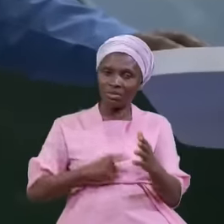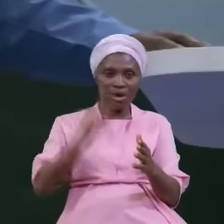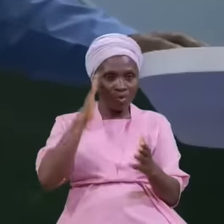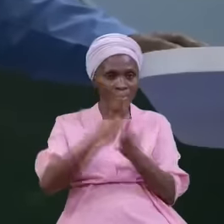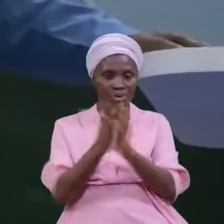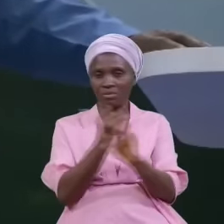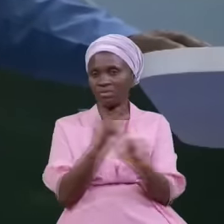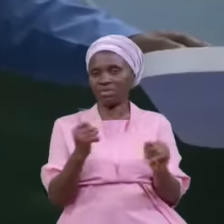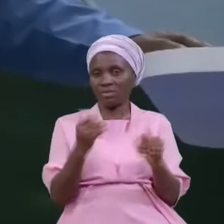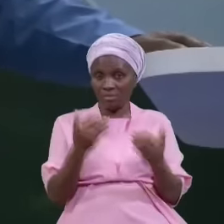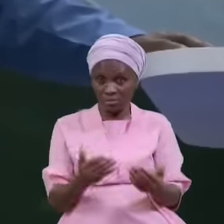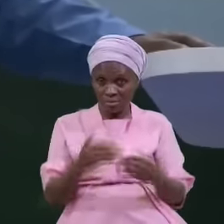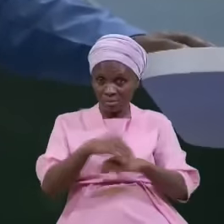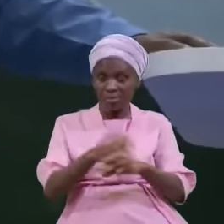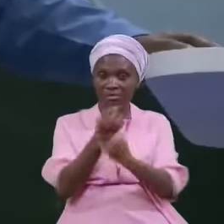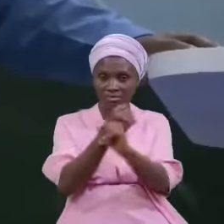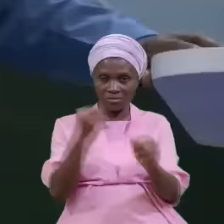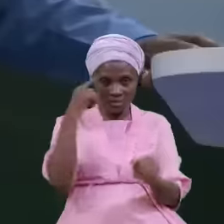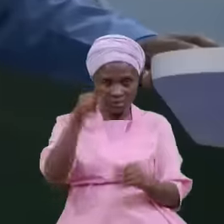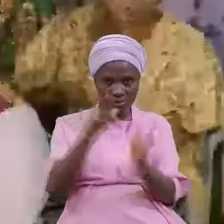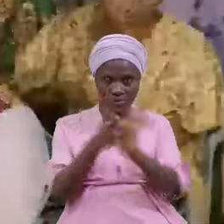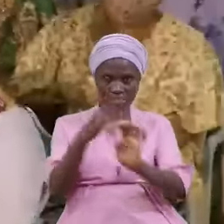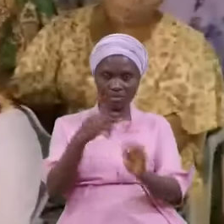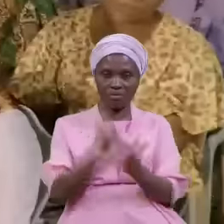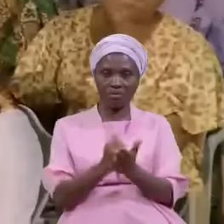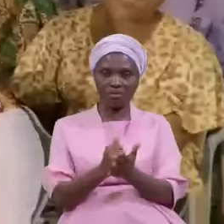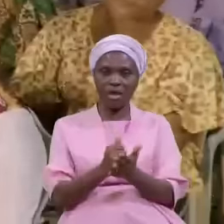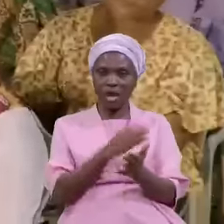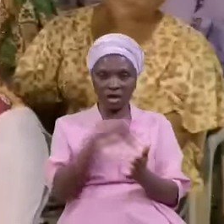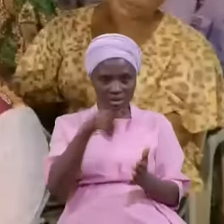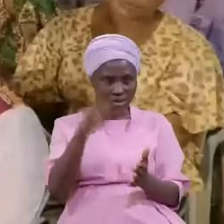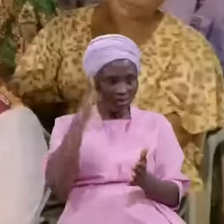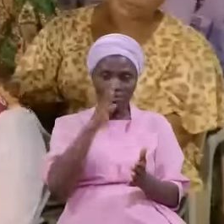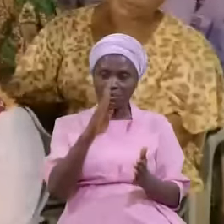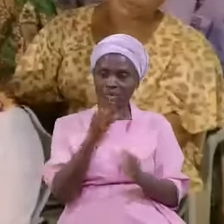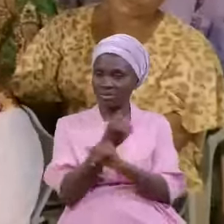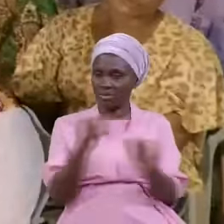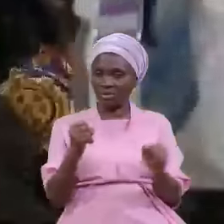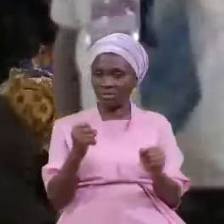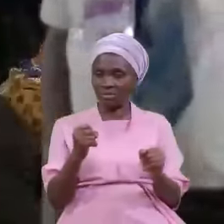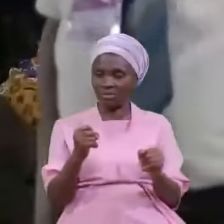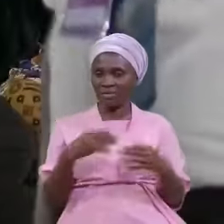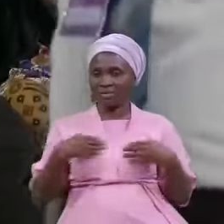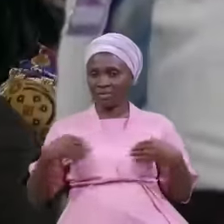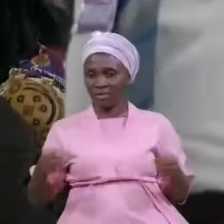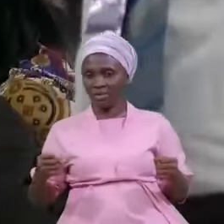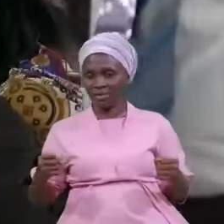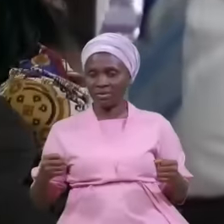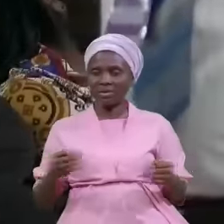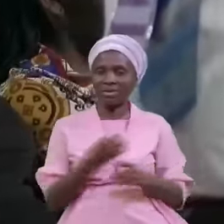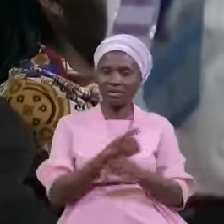salvation. Amen. Shall be healed, healing. Shall be delivered, deliverance. Shall be